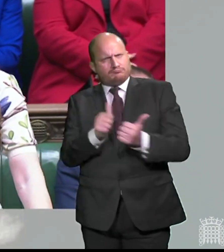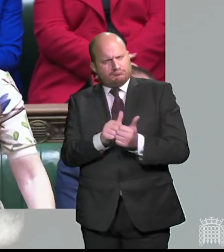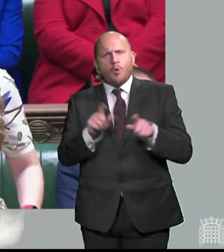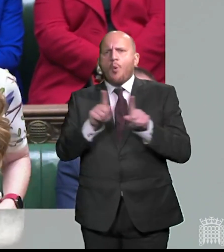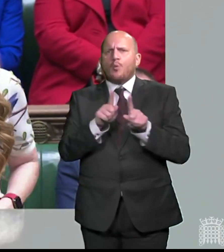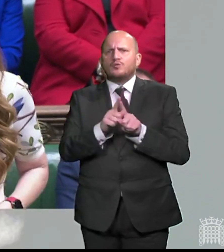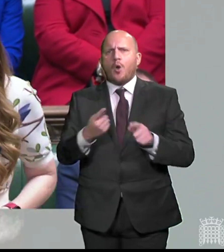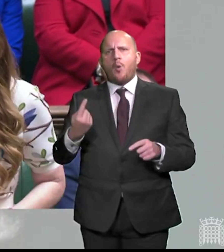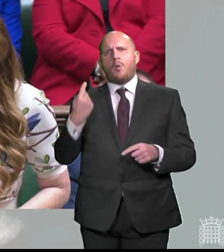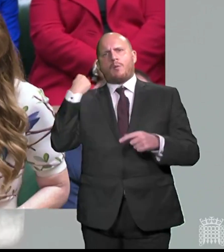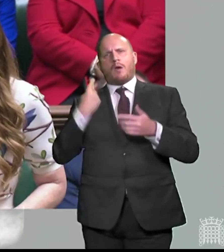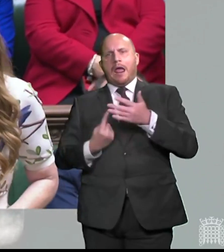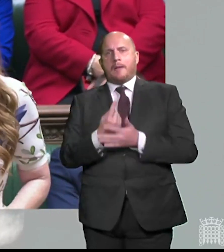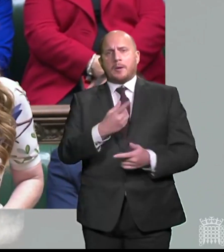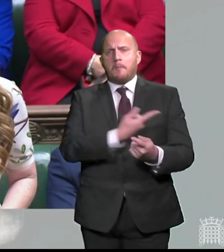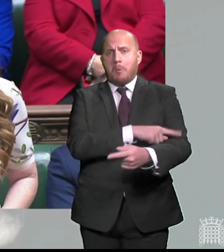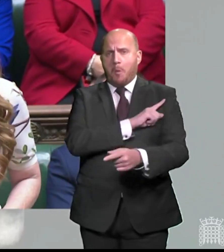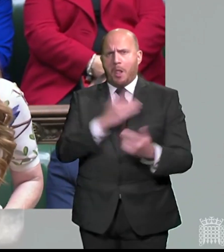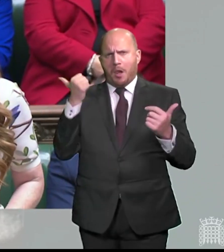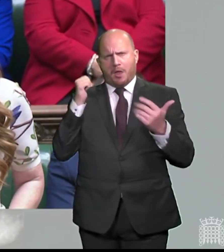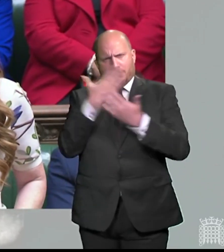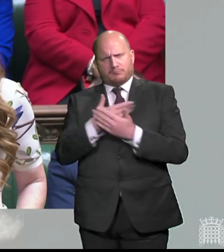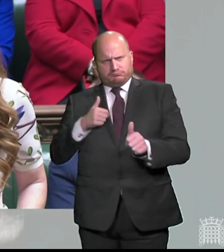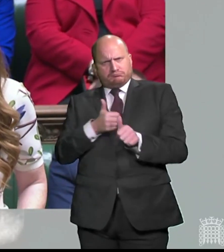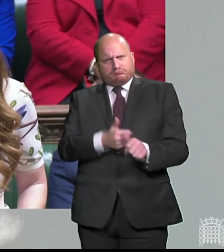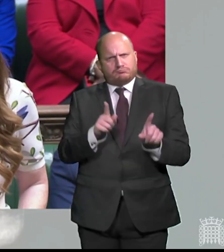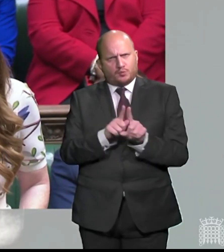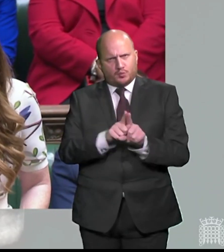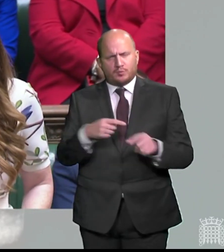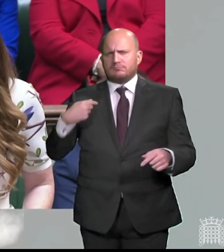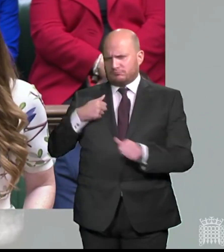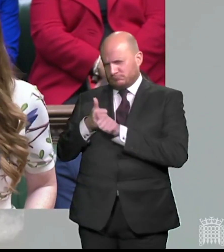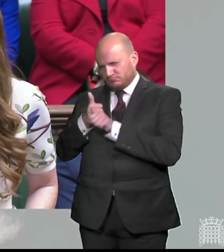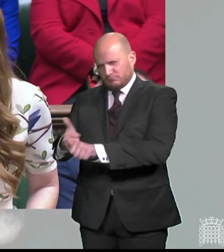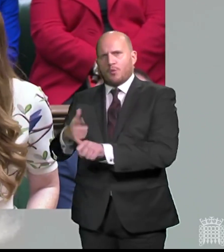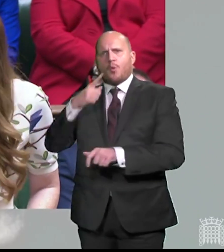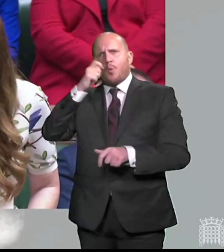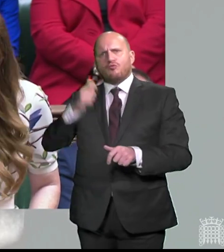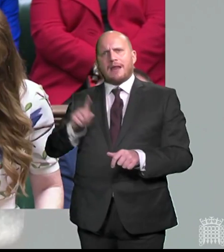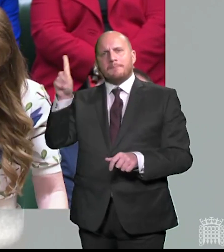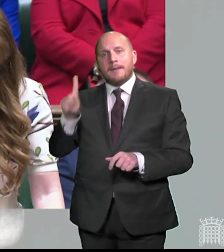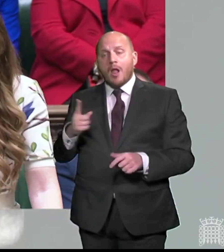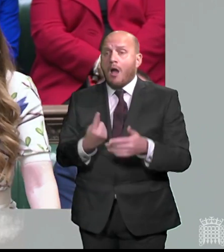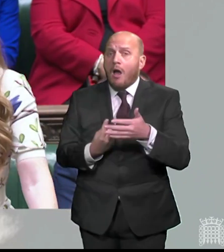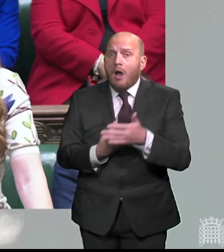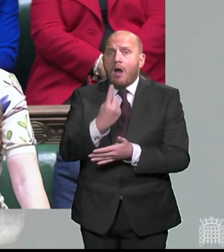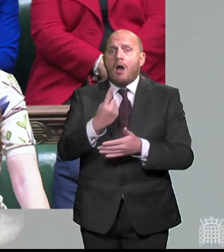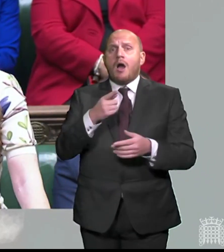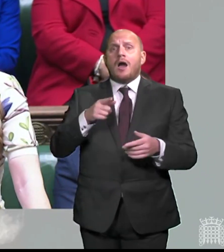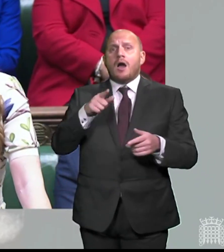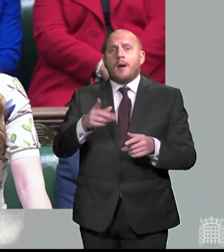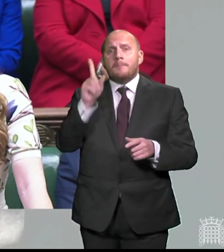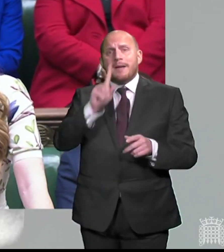last night? I know the whole House stands united in our support for the Ukrainian people and sends condolences for the tragic loss of